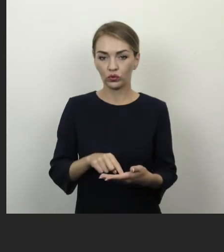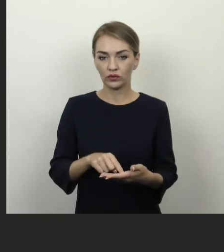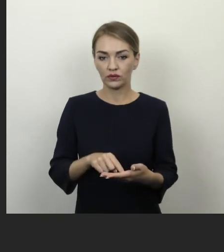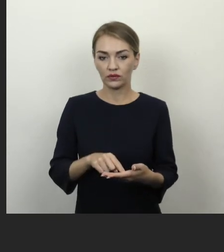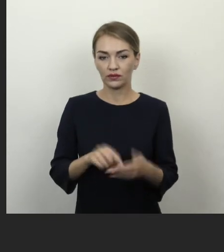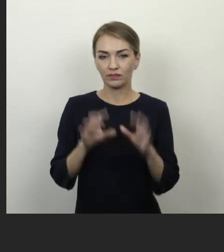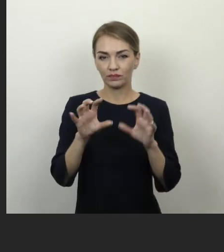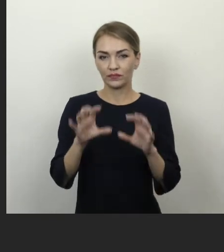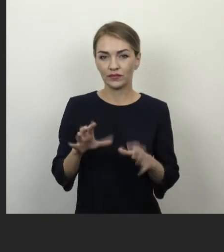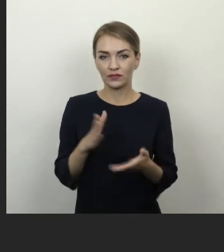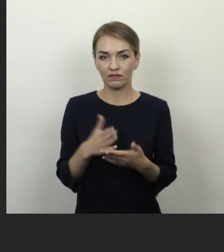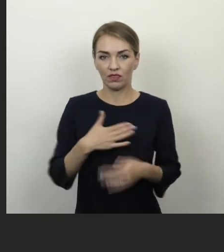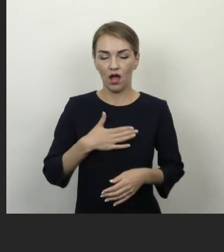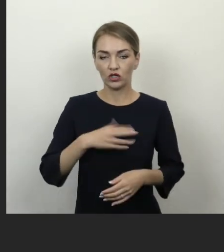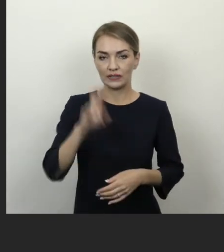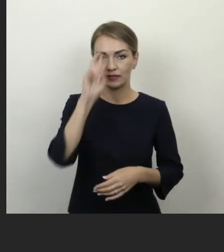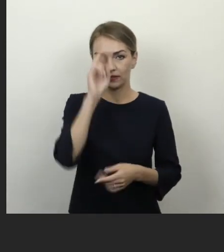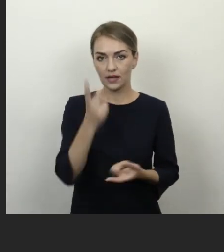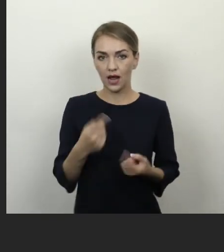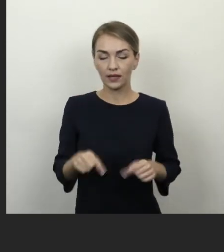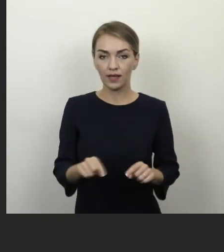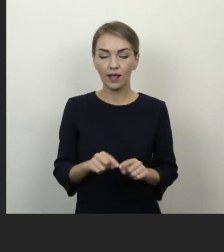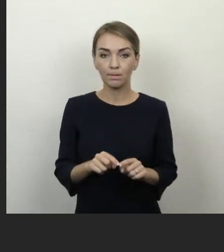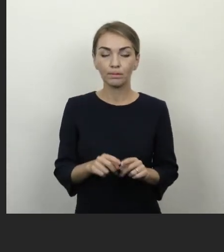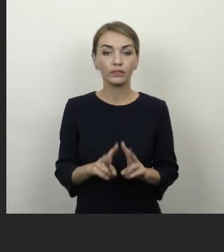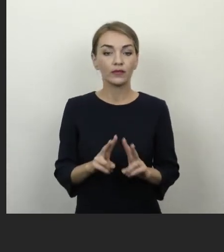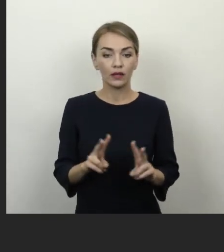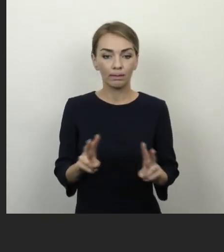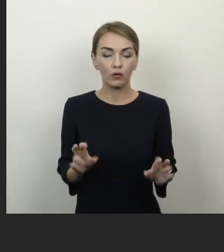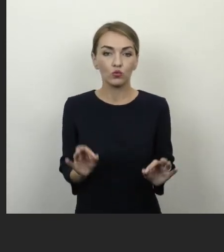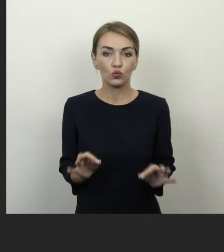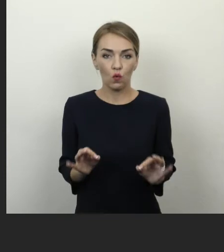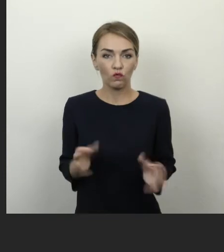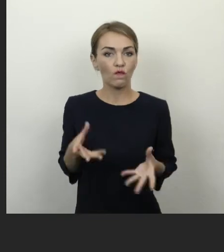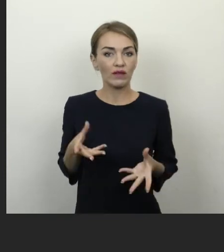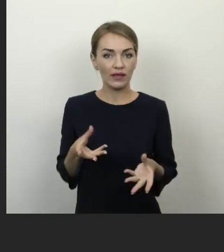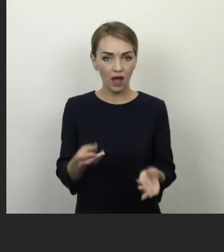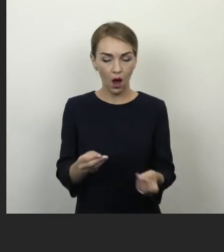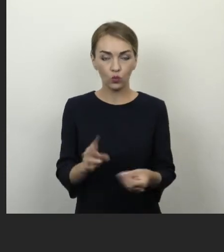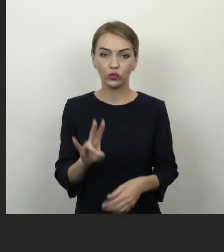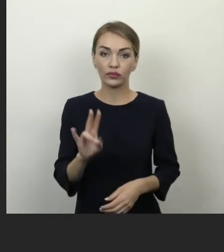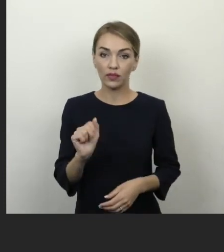and about various collisions in the law that we have in my country,